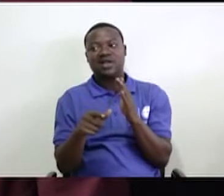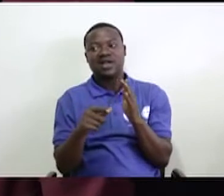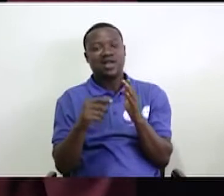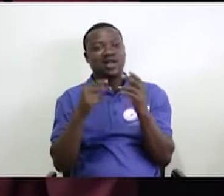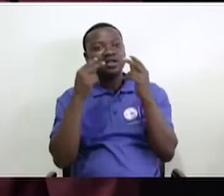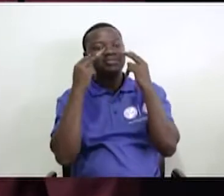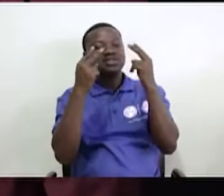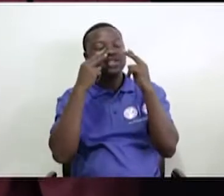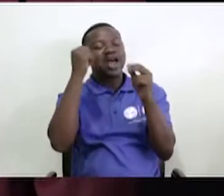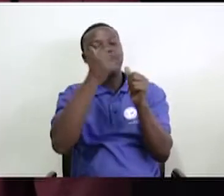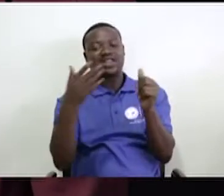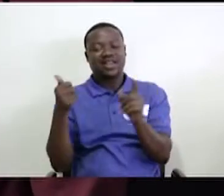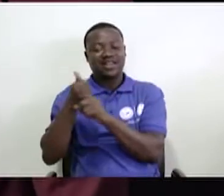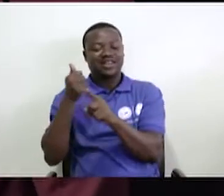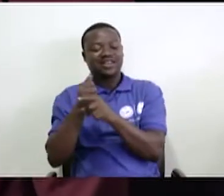seen everything.